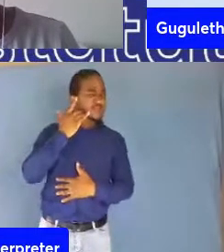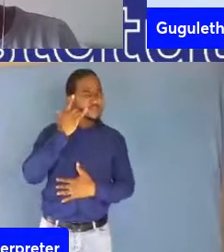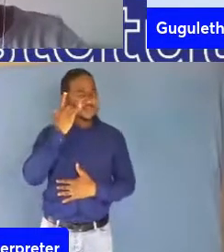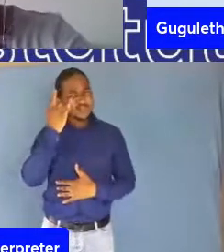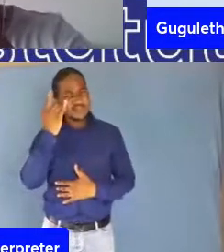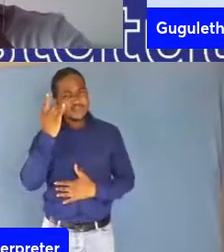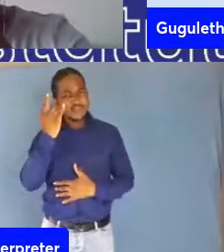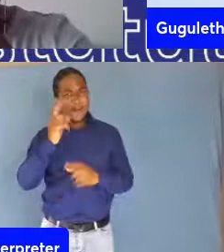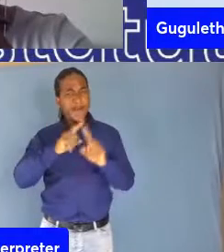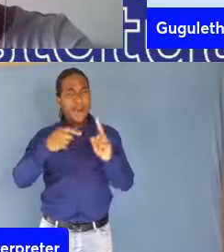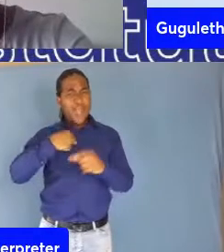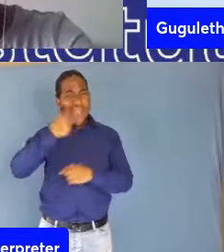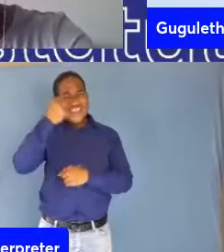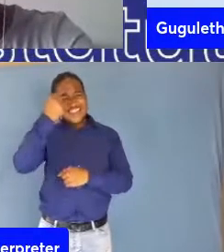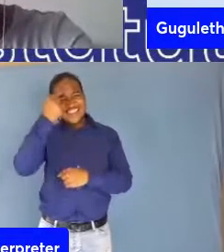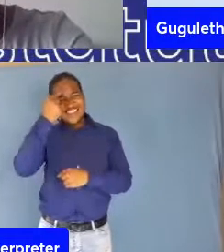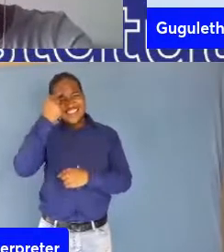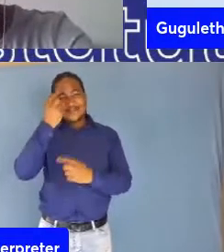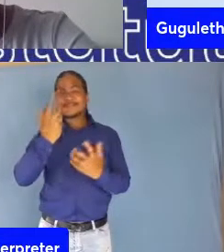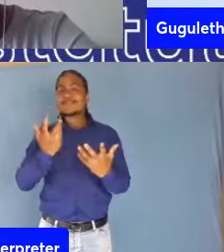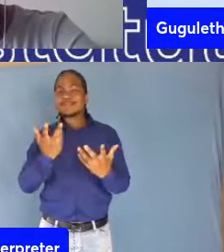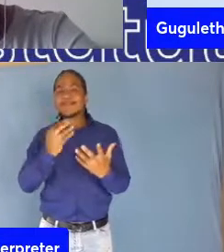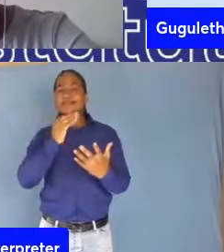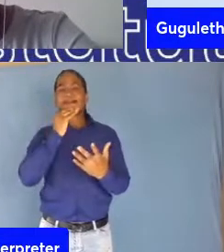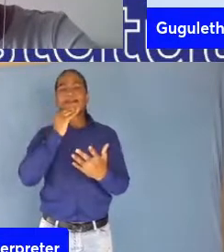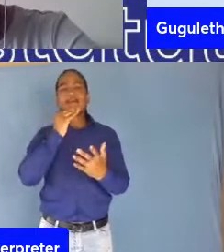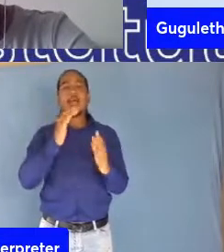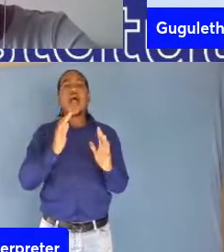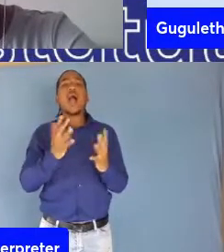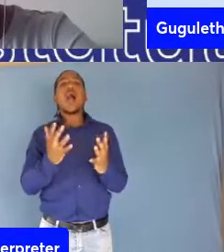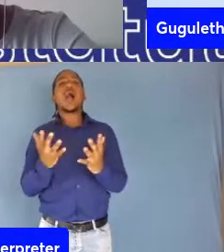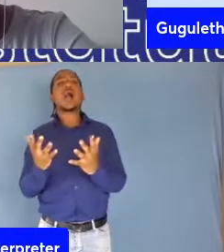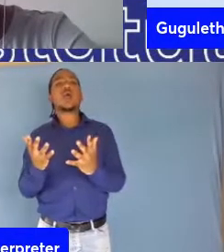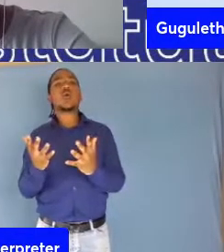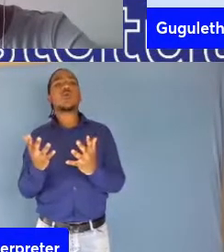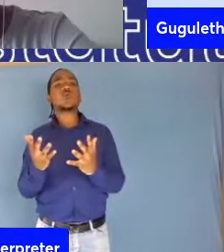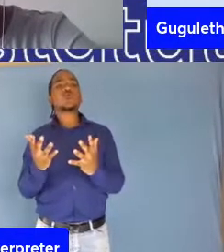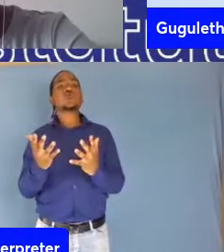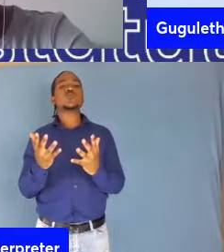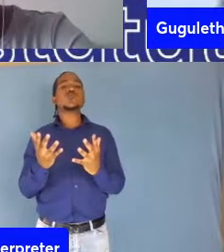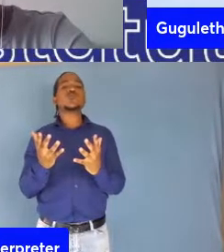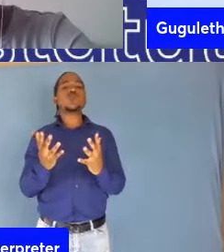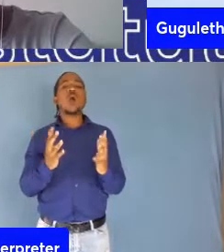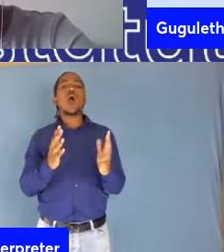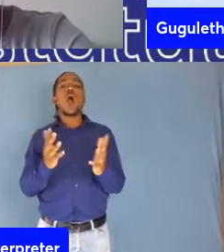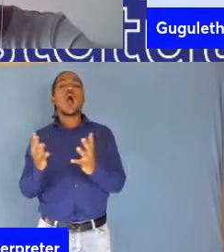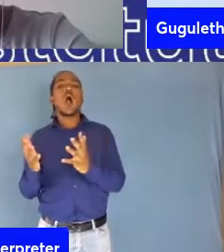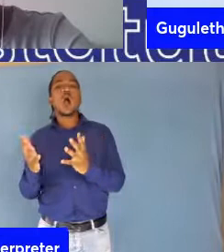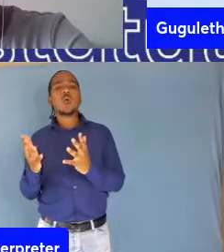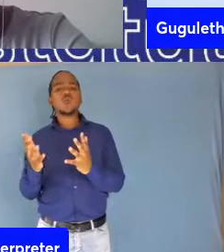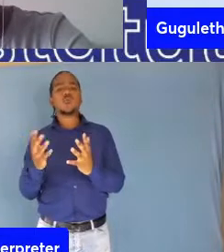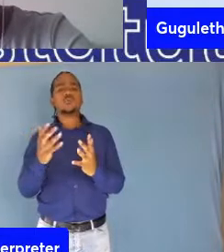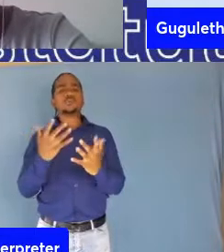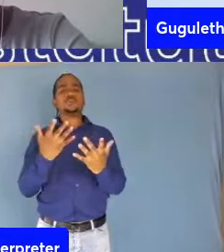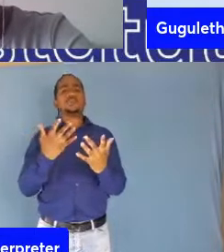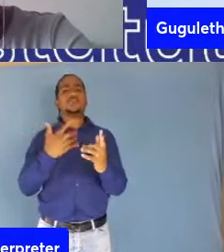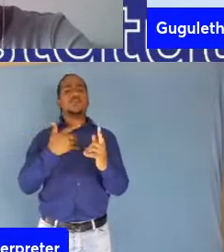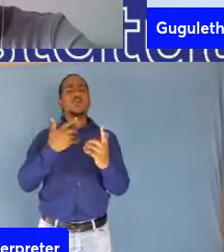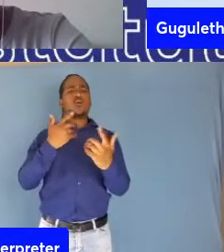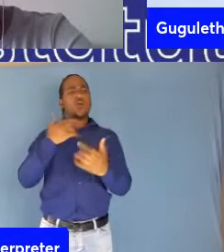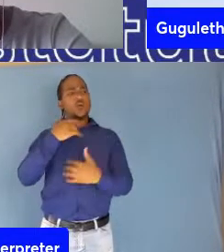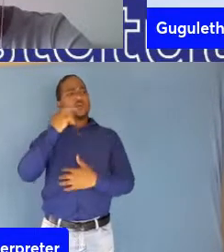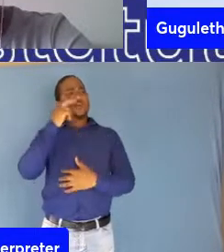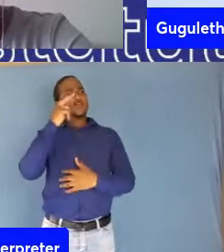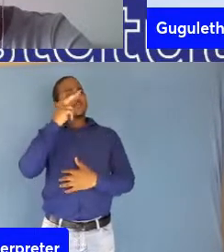that speaks to just how you would then be, or how your perception changes in the community when